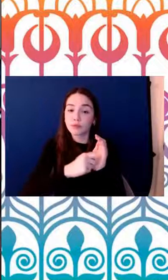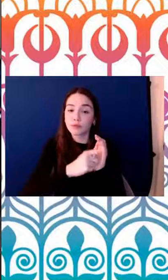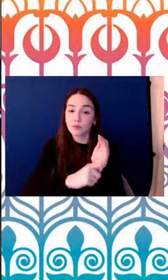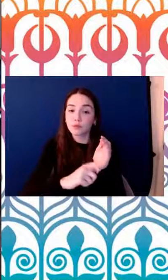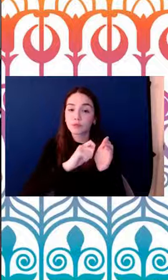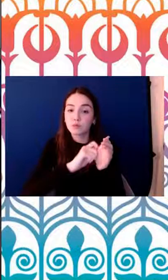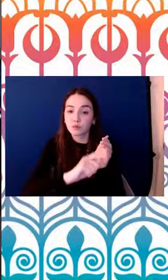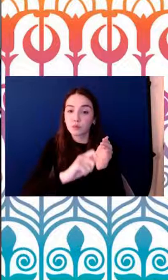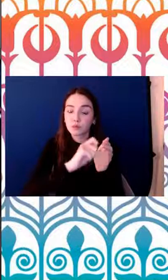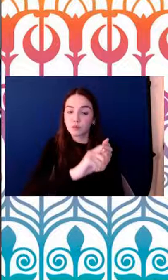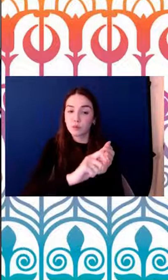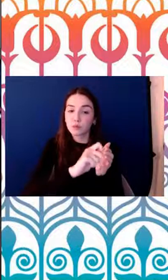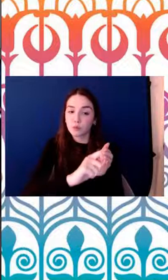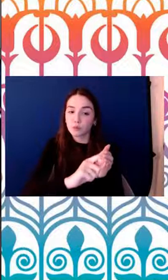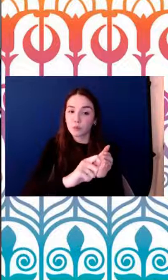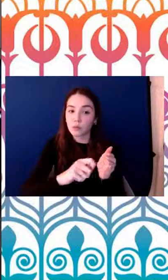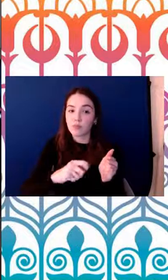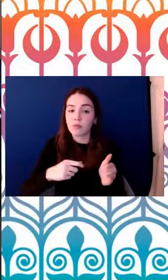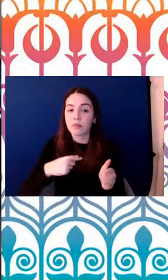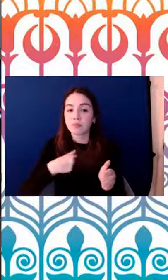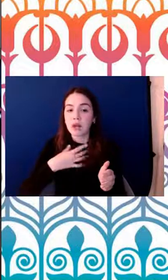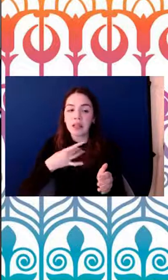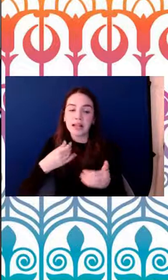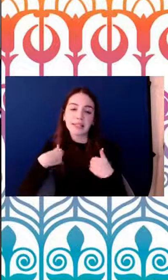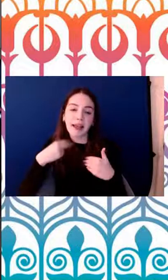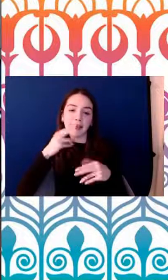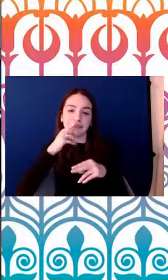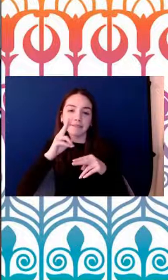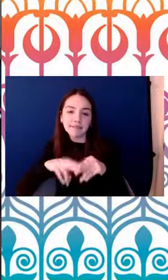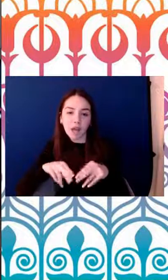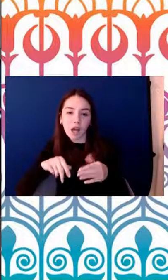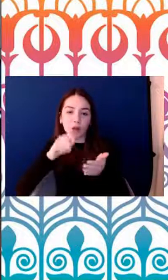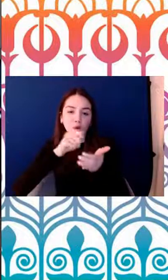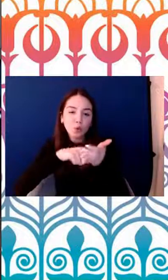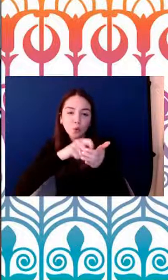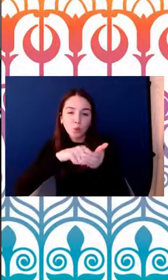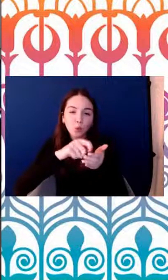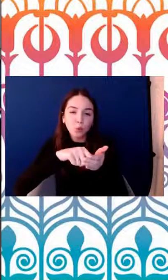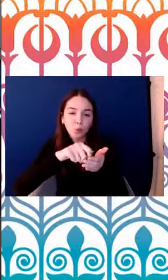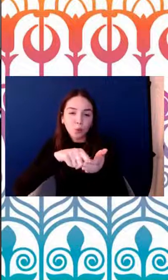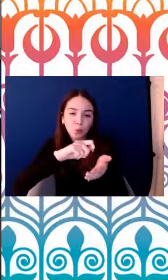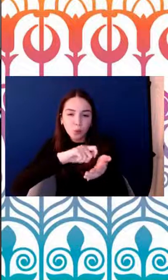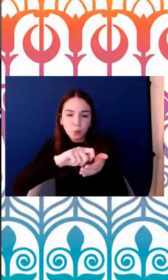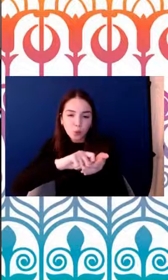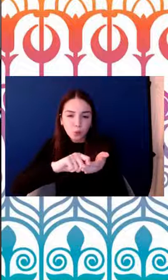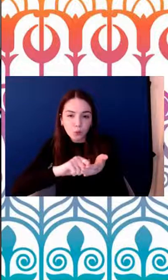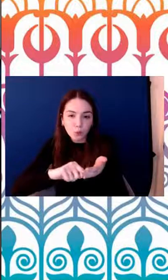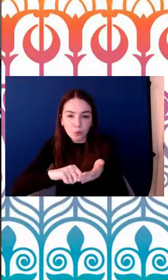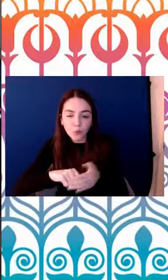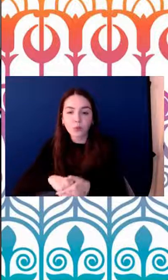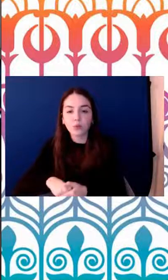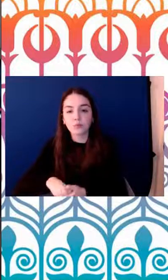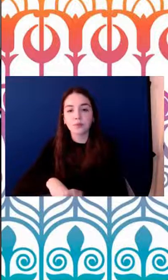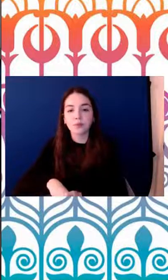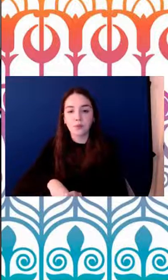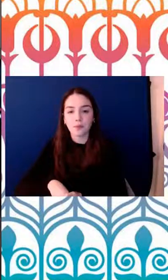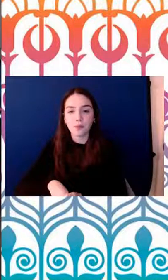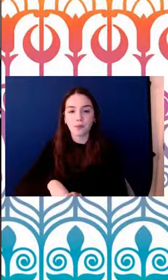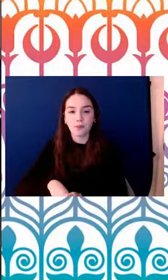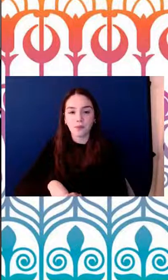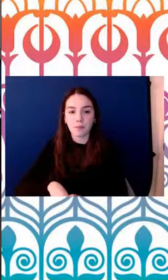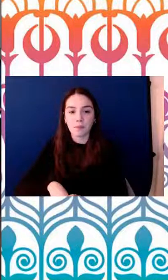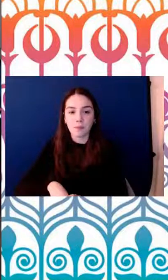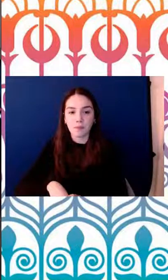this recipe is I just like to get like fun with it. Make small pieces. This is really